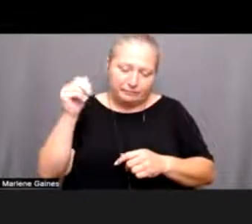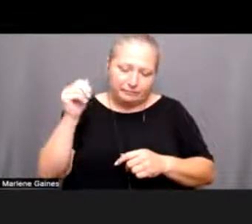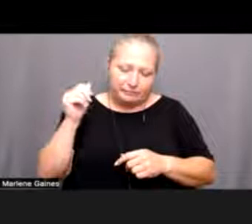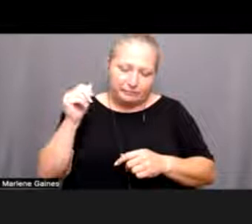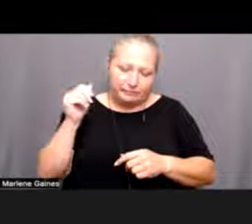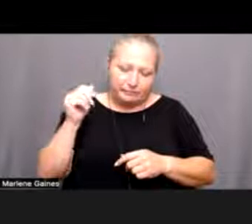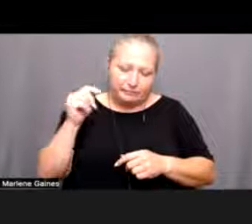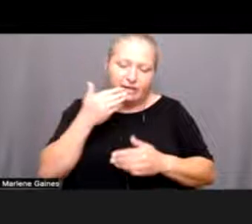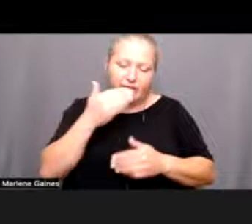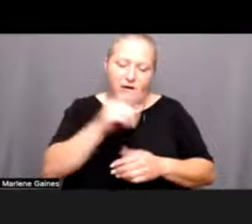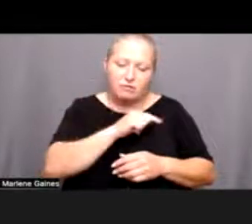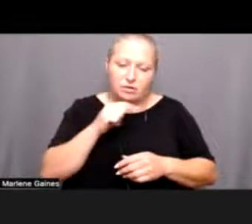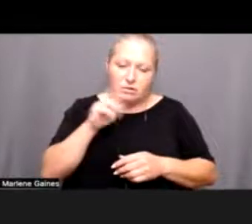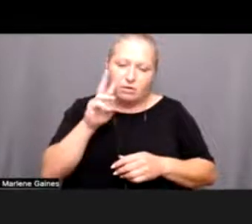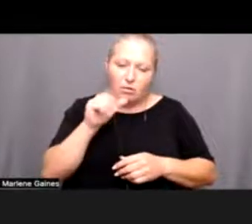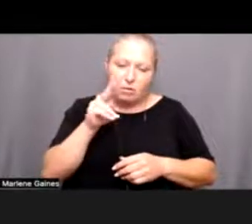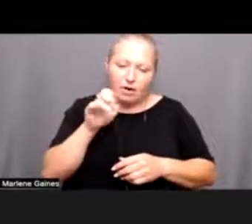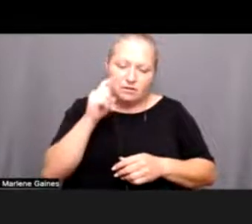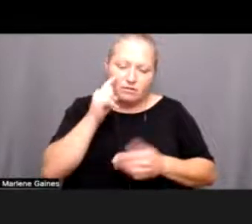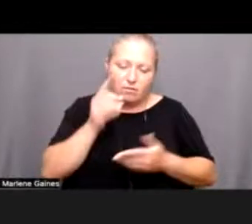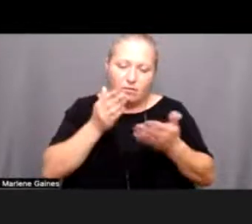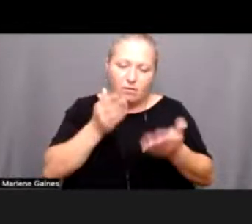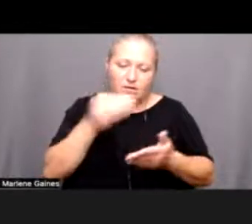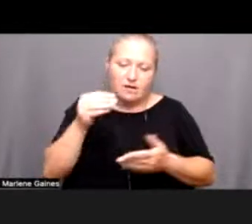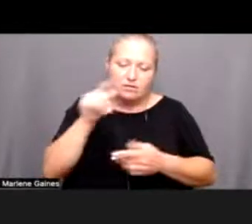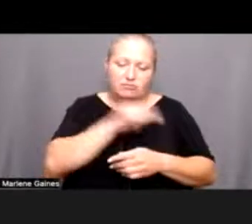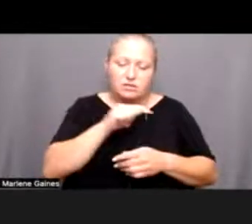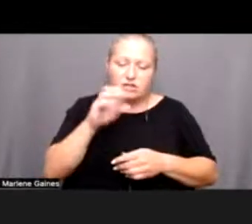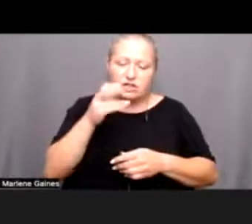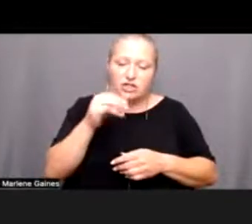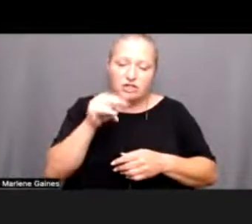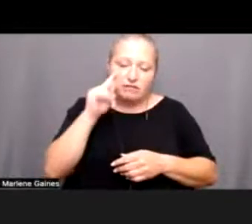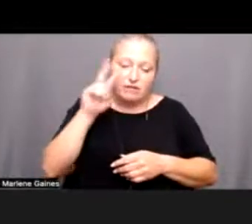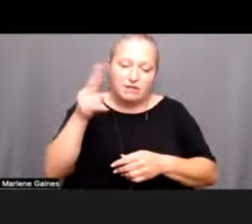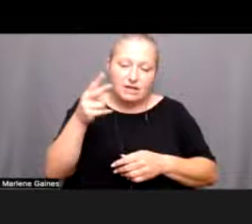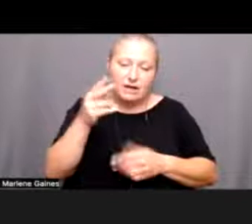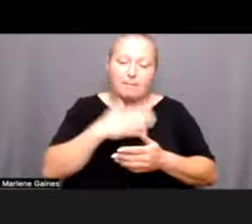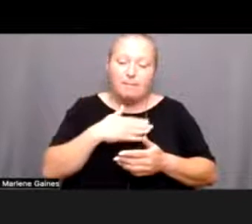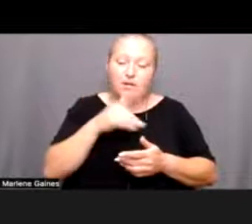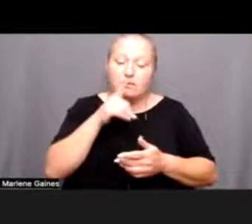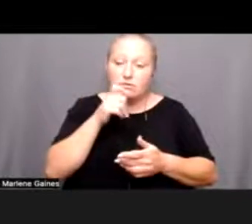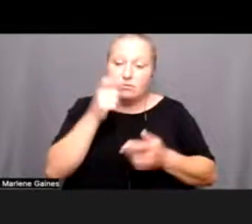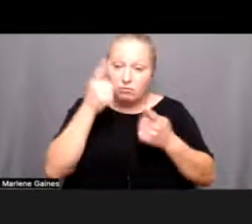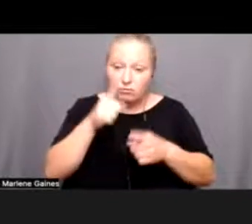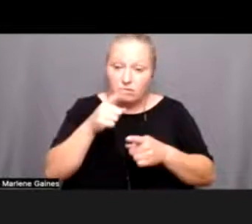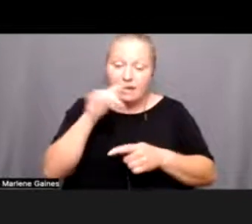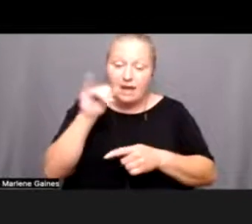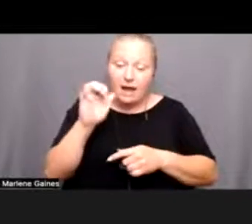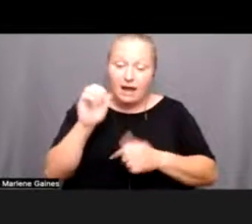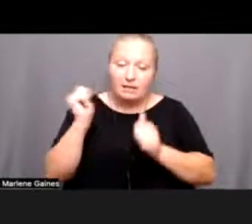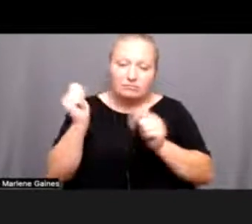Thank you, Trustee Watkins for the motion and Trustee Chin for the second. All in favor, please unmute and say aye. Aye.